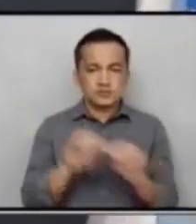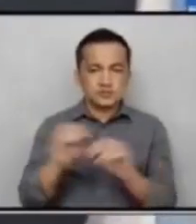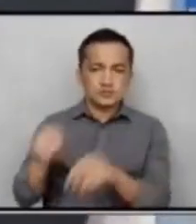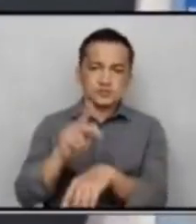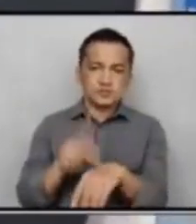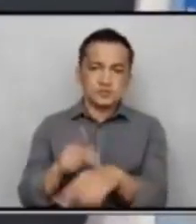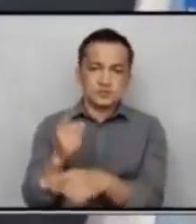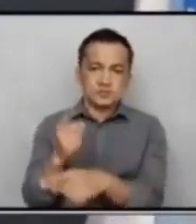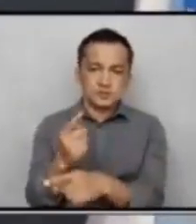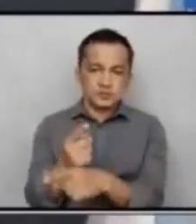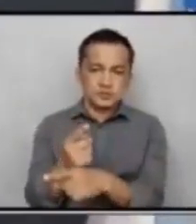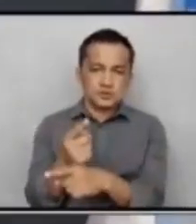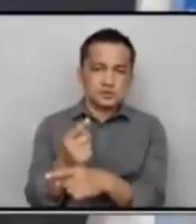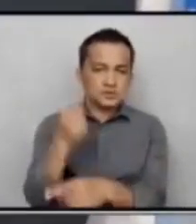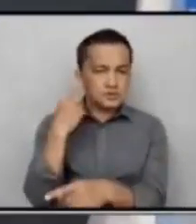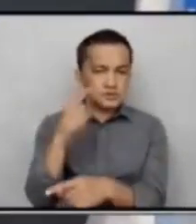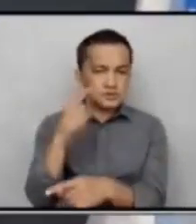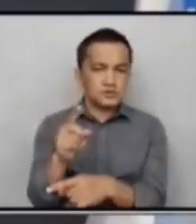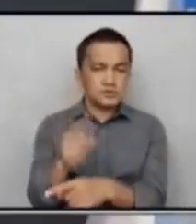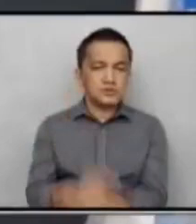properly for the